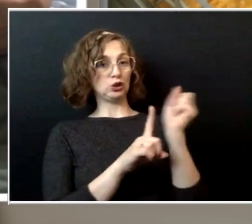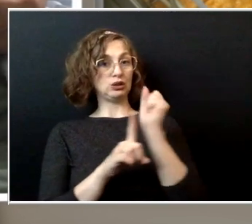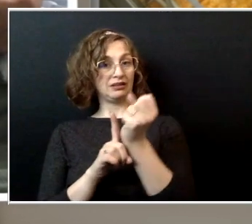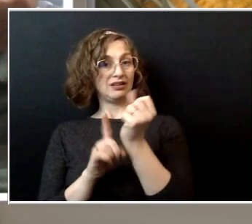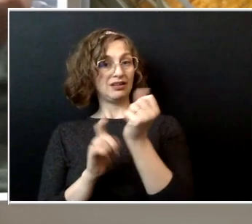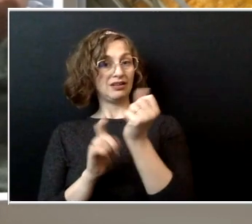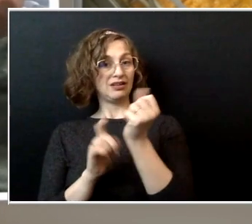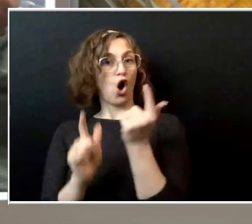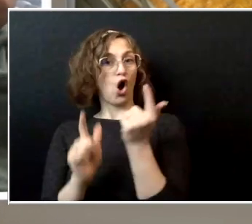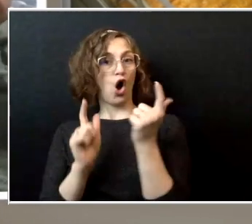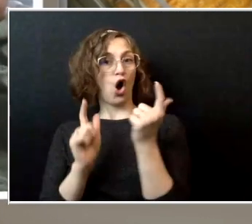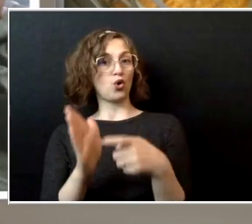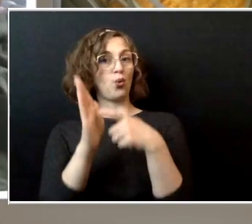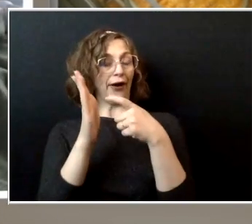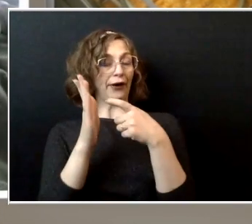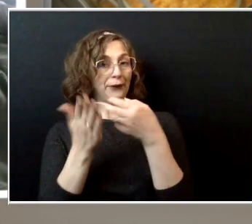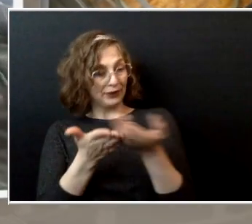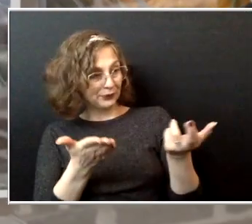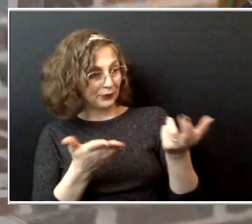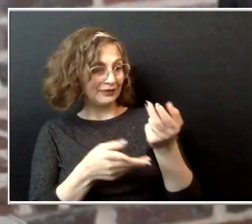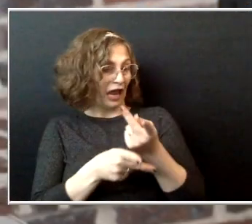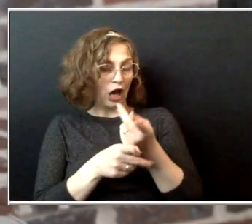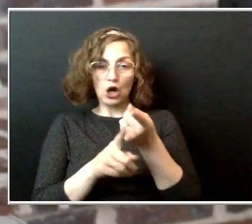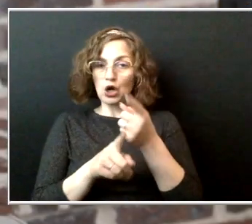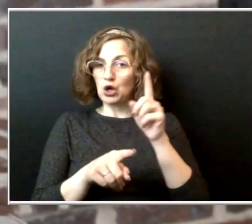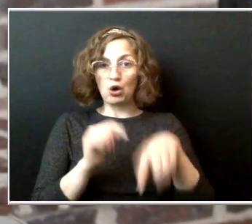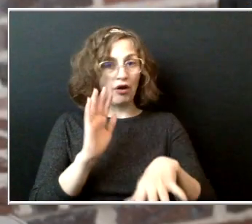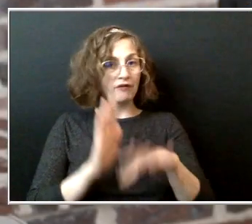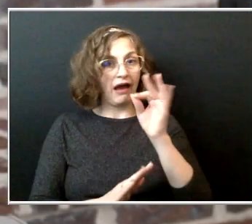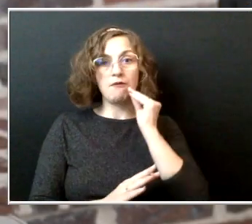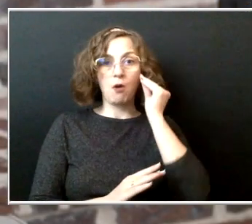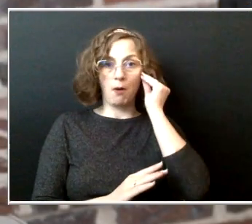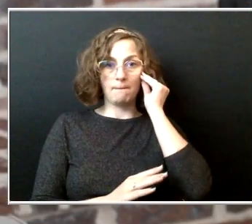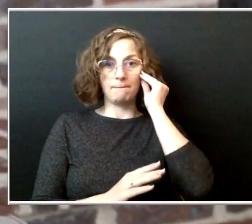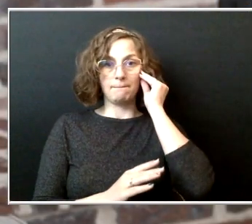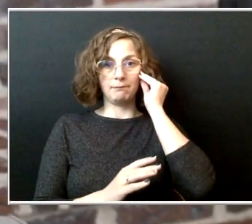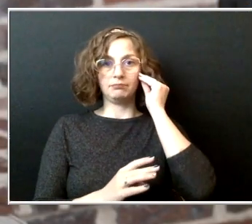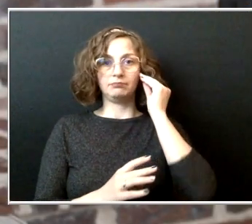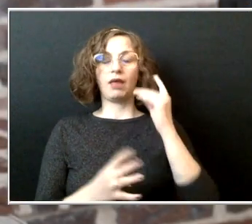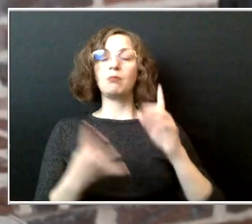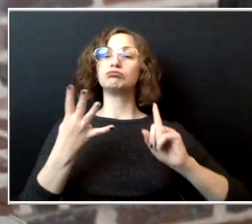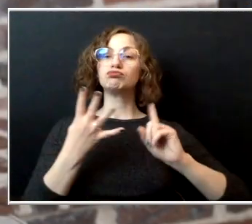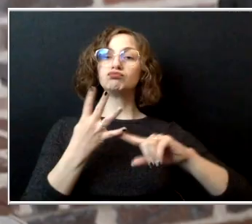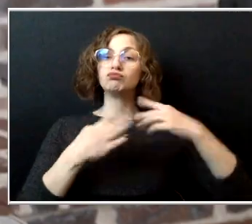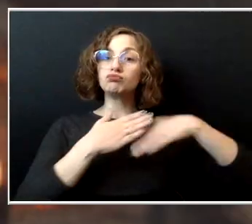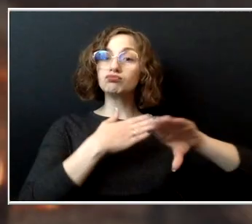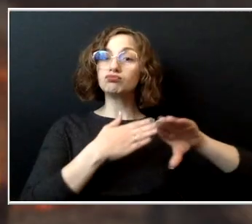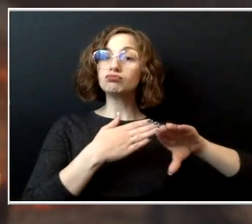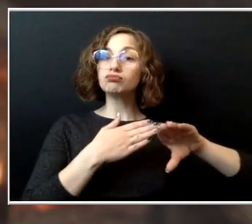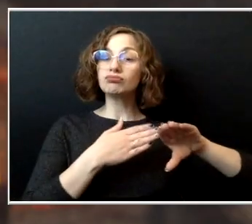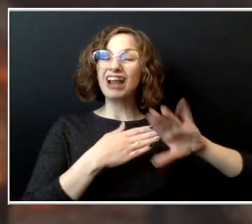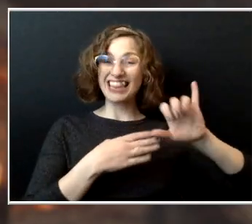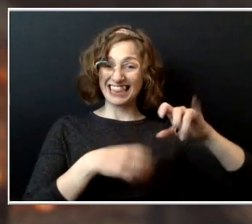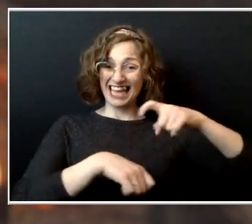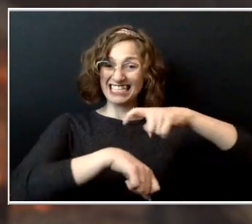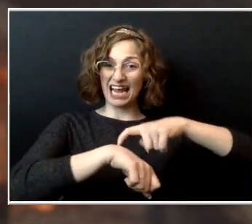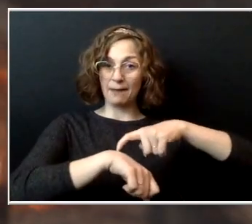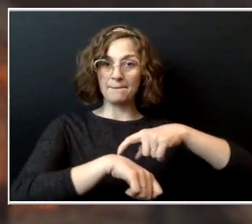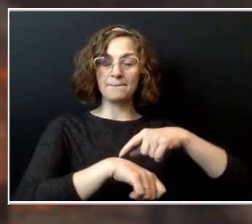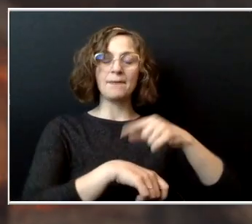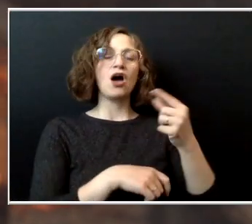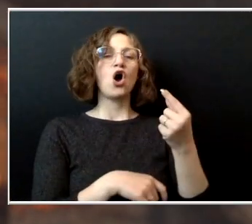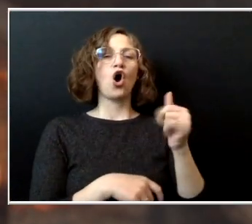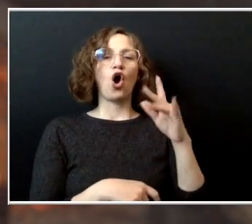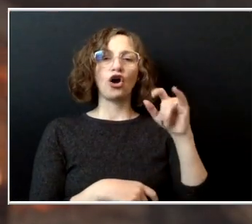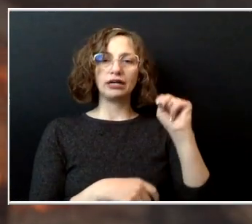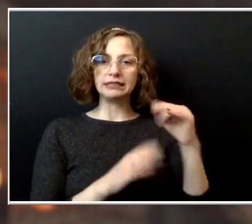offered in her hometown. By the time I get pregnant with my 4th, there's 1 OB left in Garden City, and we're not getting any more.